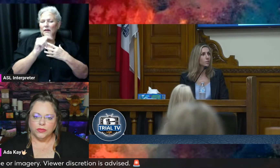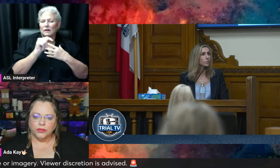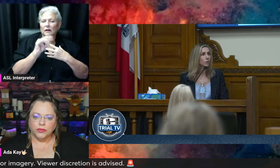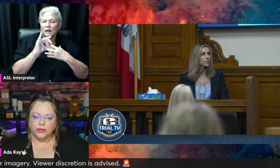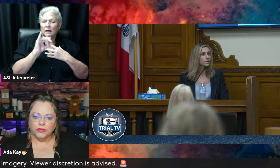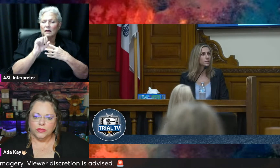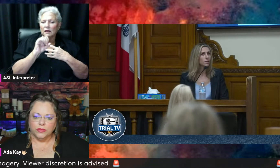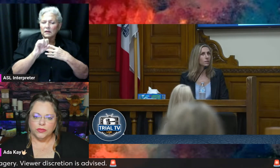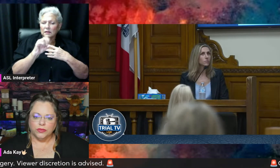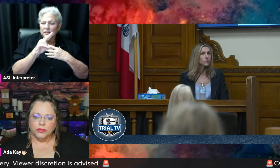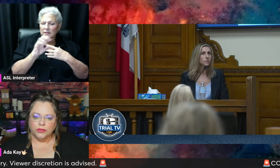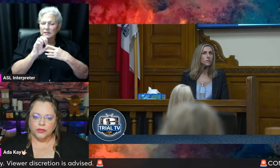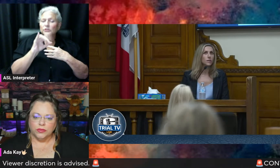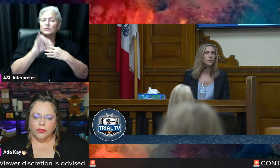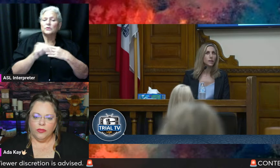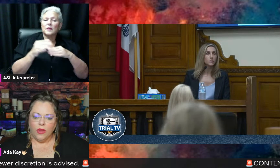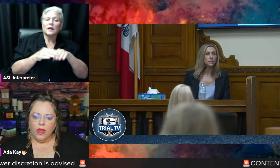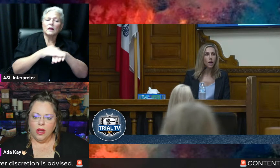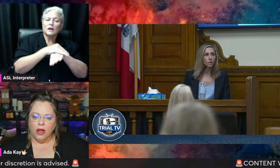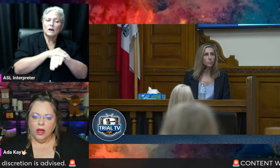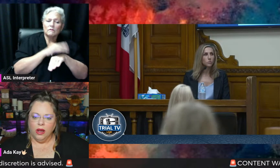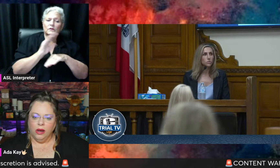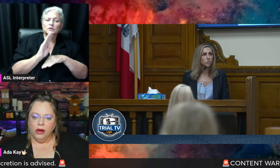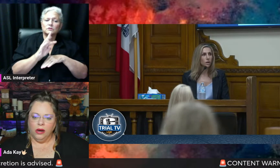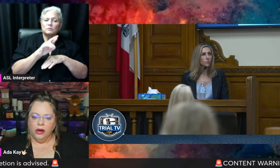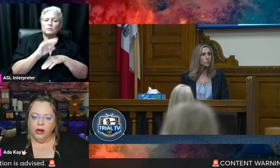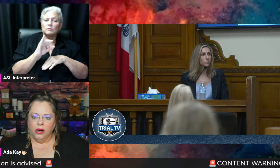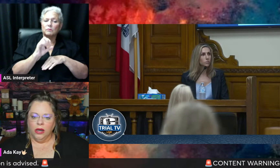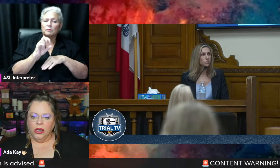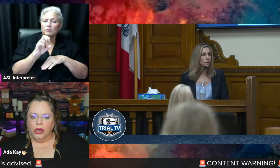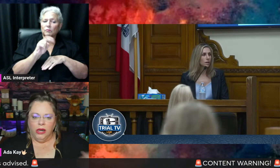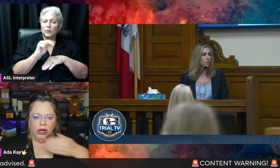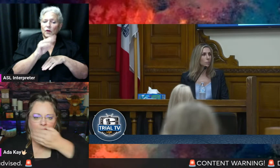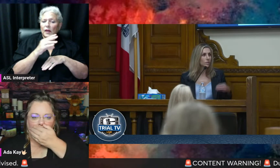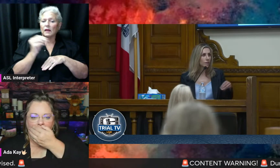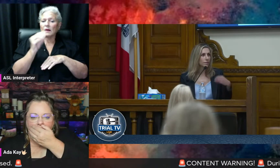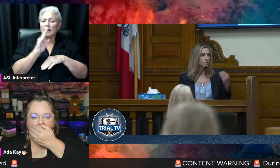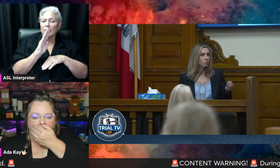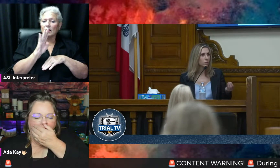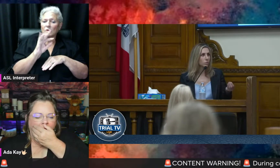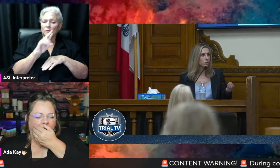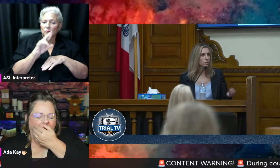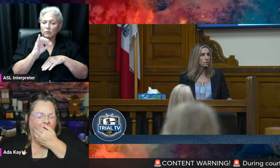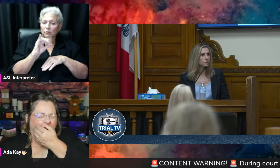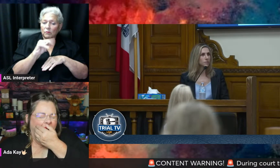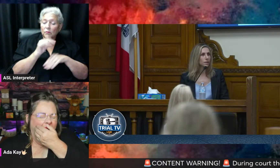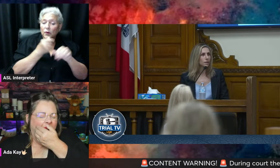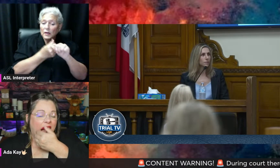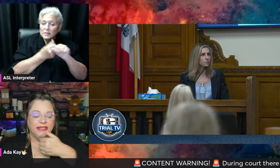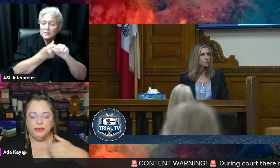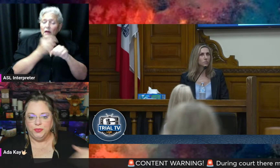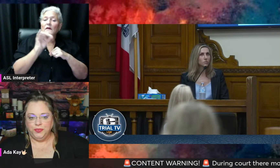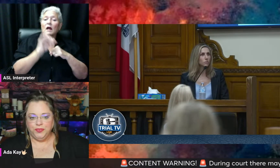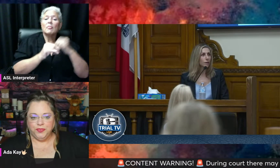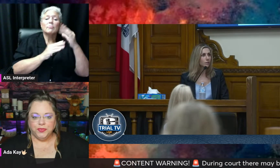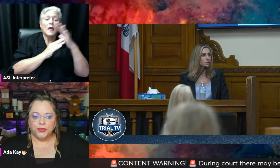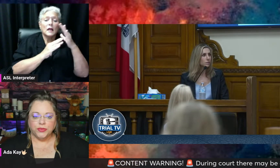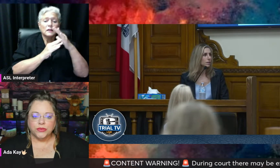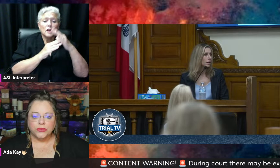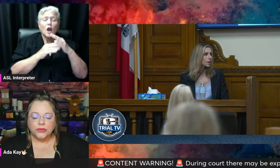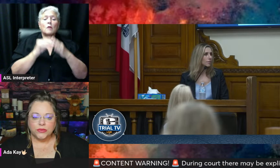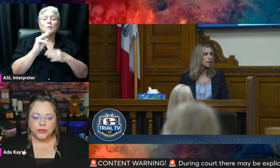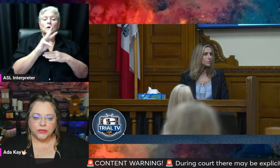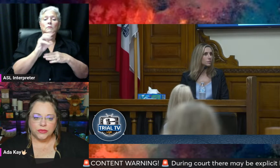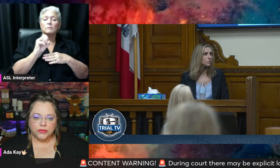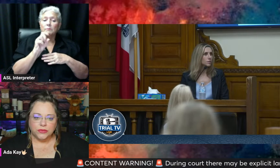brain, and then the brain itself. That topmost chopping wound, within that wound is silver